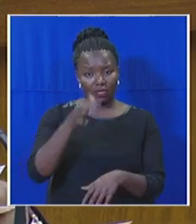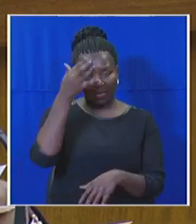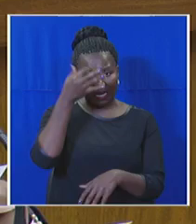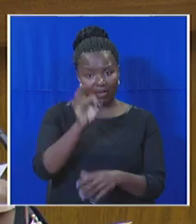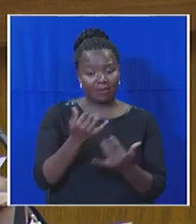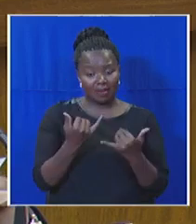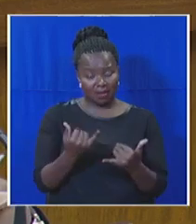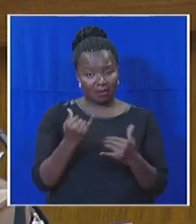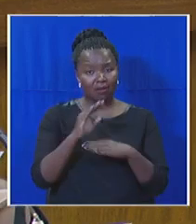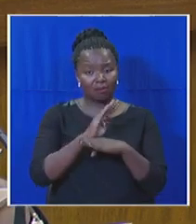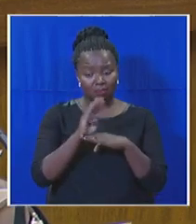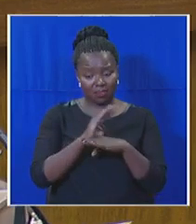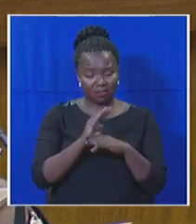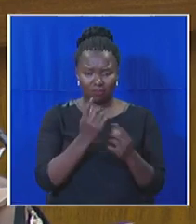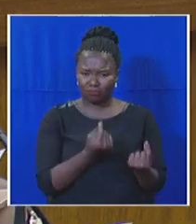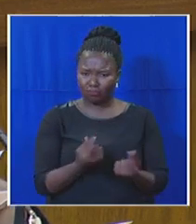izinhlelo.